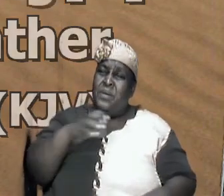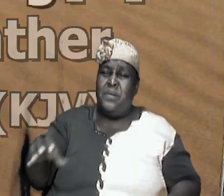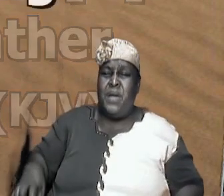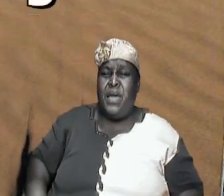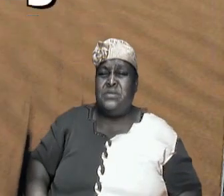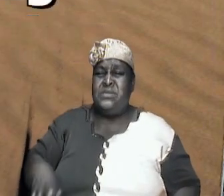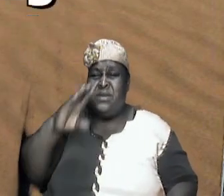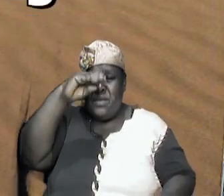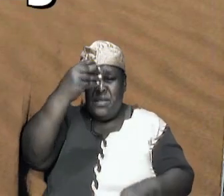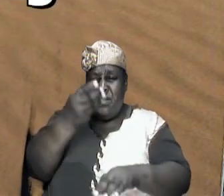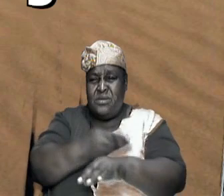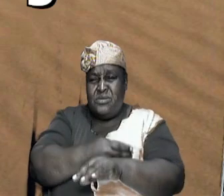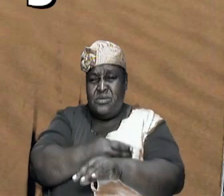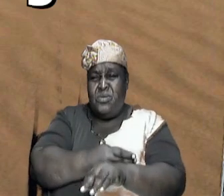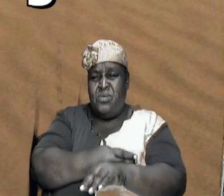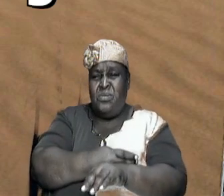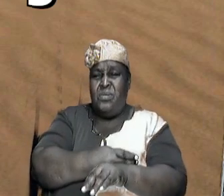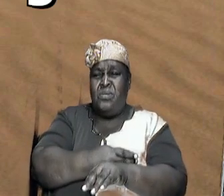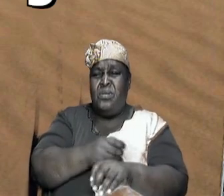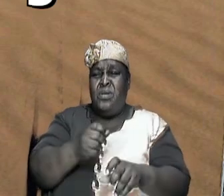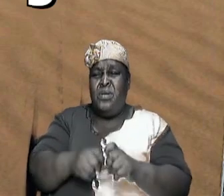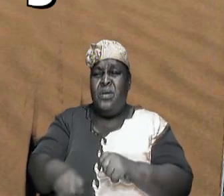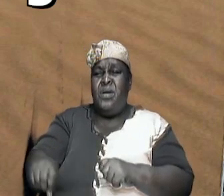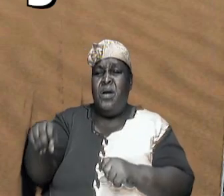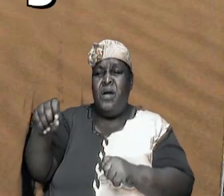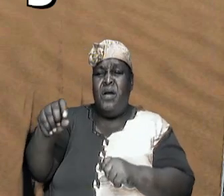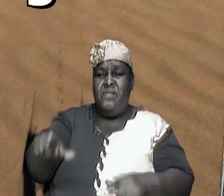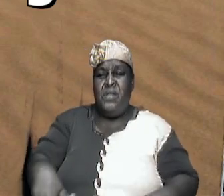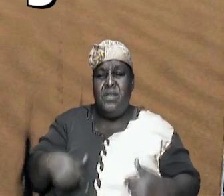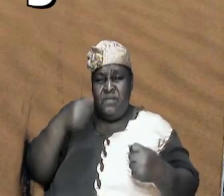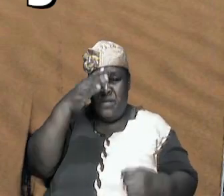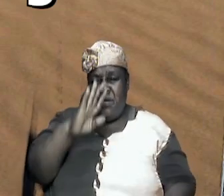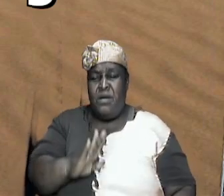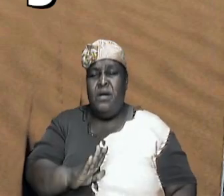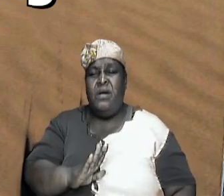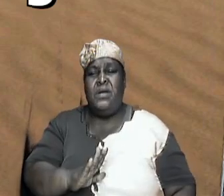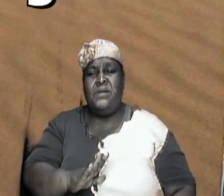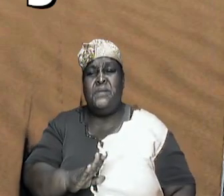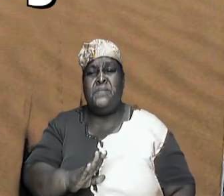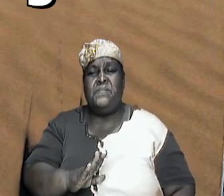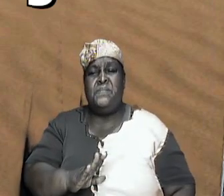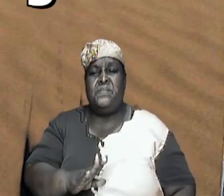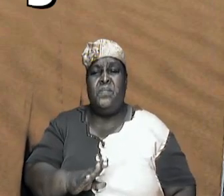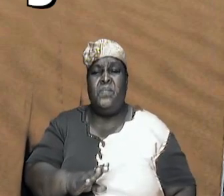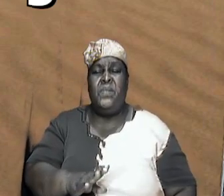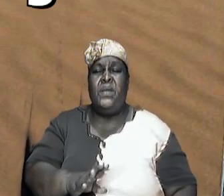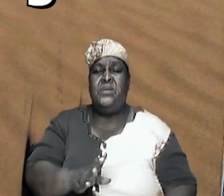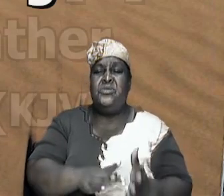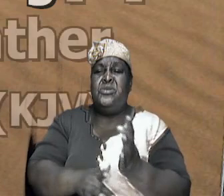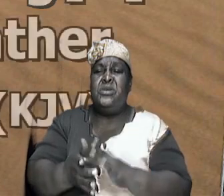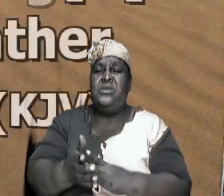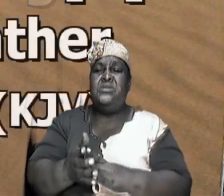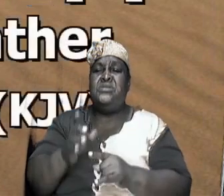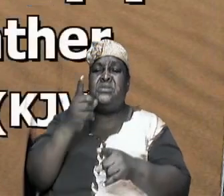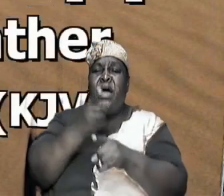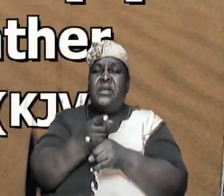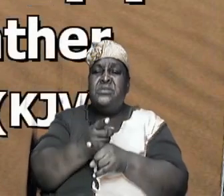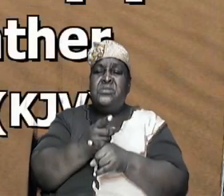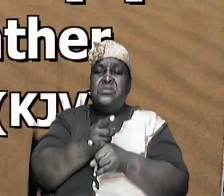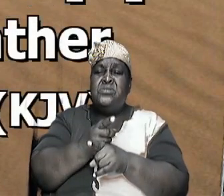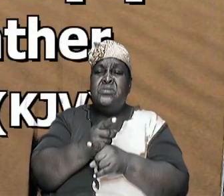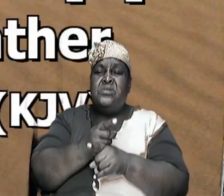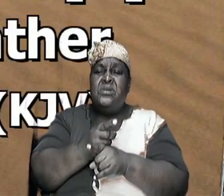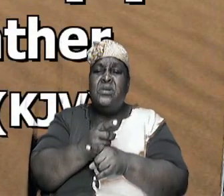the Son of the living God. Right? Now Jesus responded. Now Peter